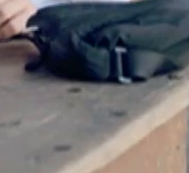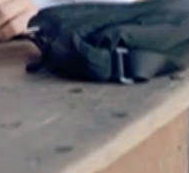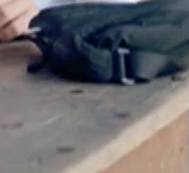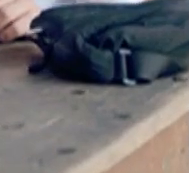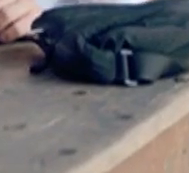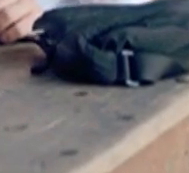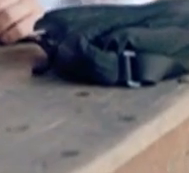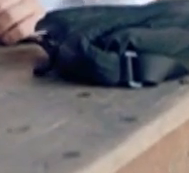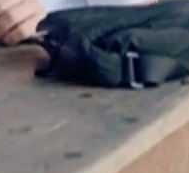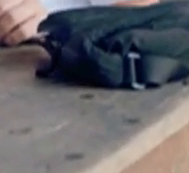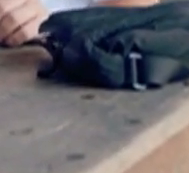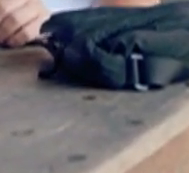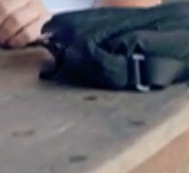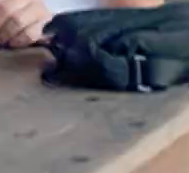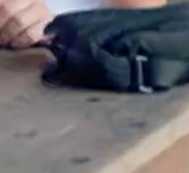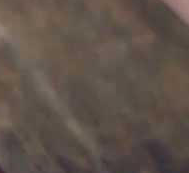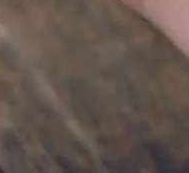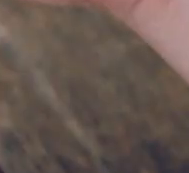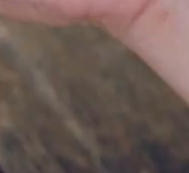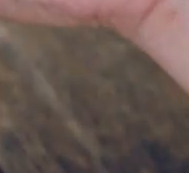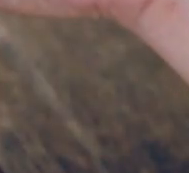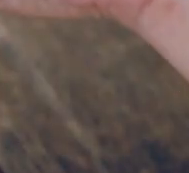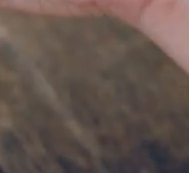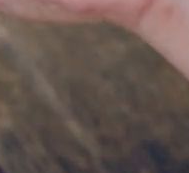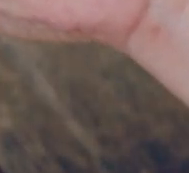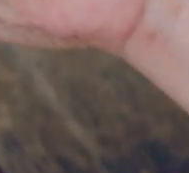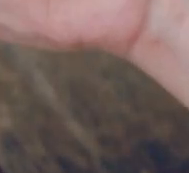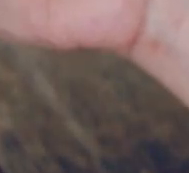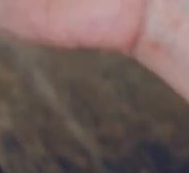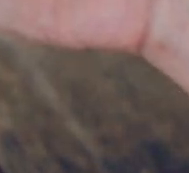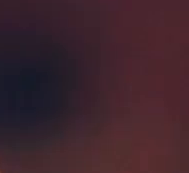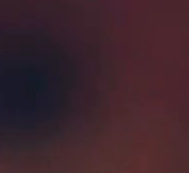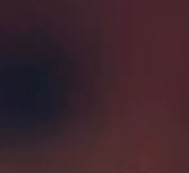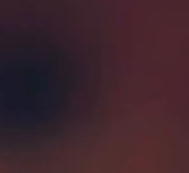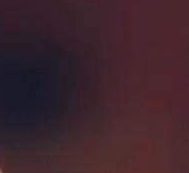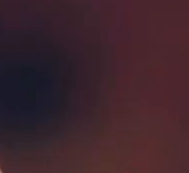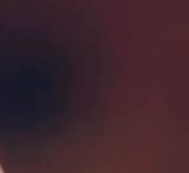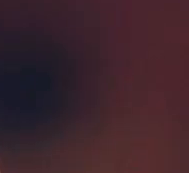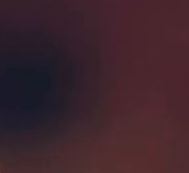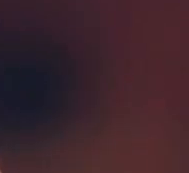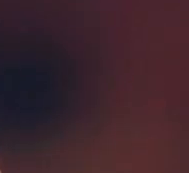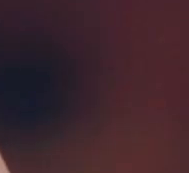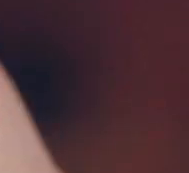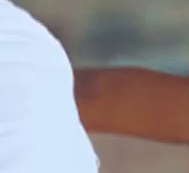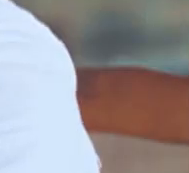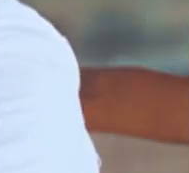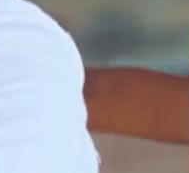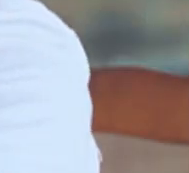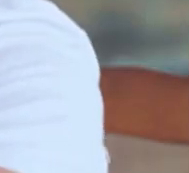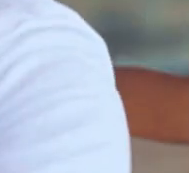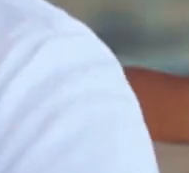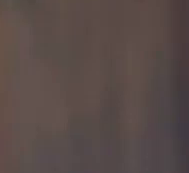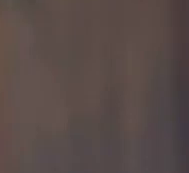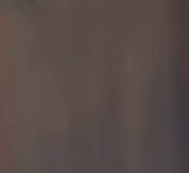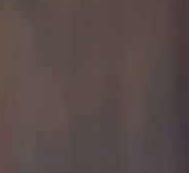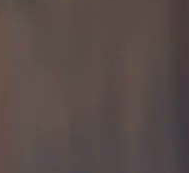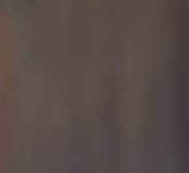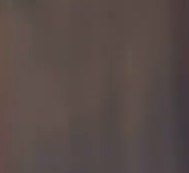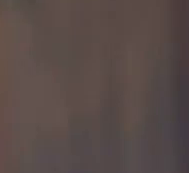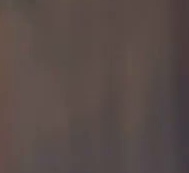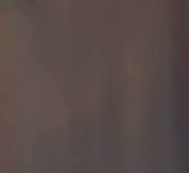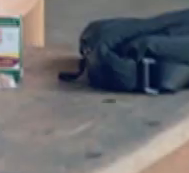our proper diet, exercise, and MX3 Plus, nga na ay L-carnitine and CoQ10. Nagsaligid ni